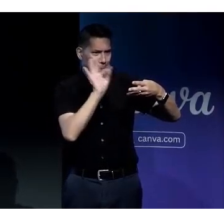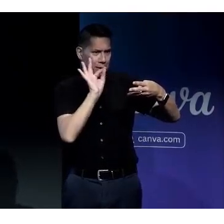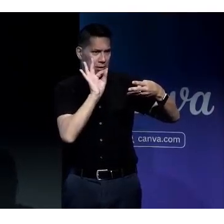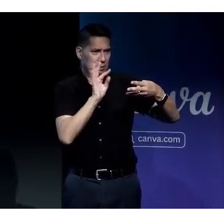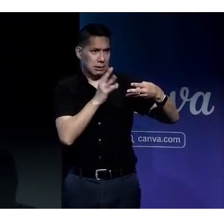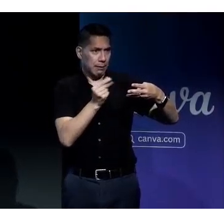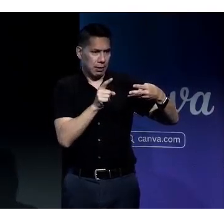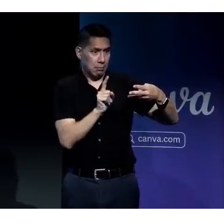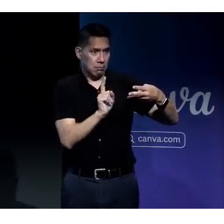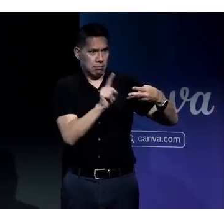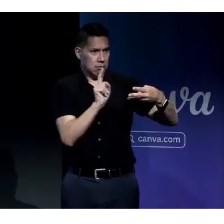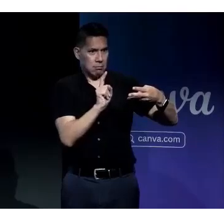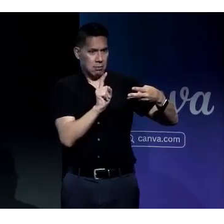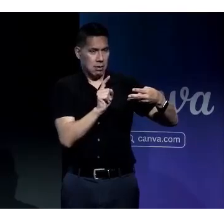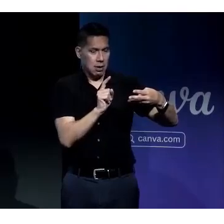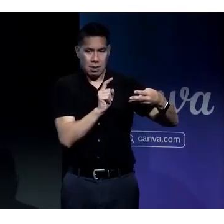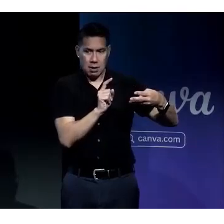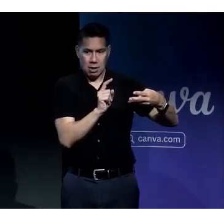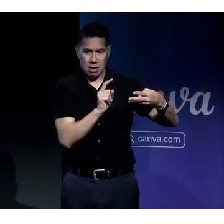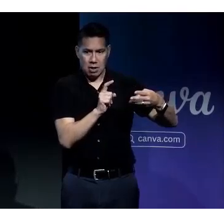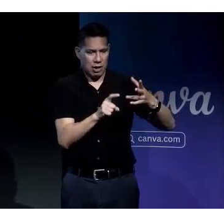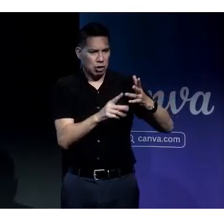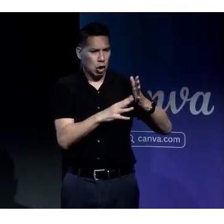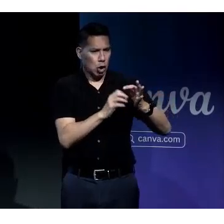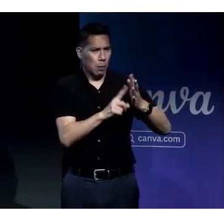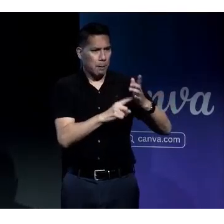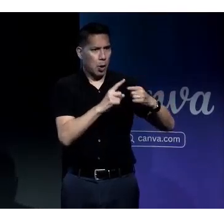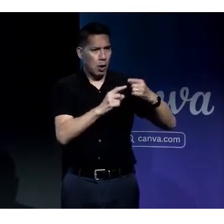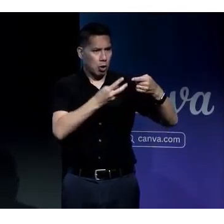thing, combo box,